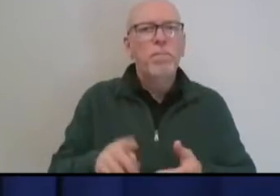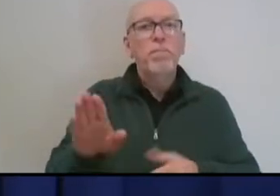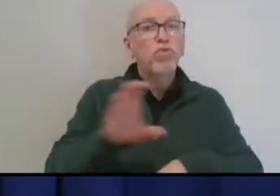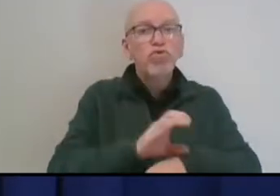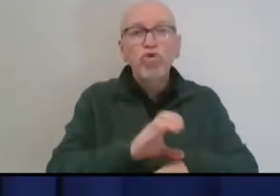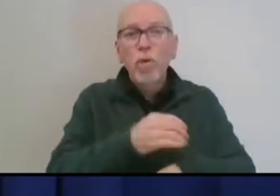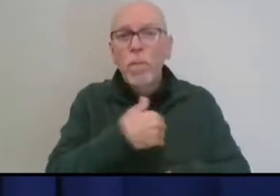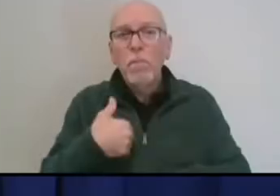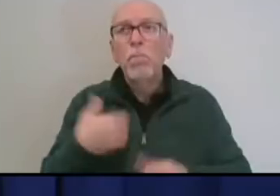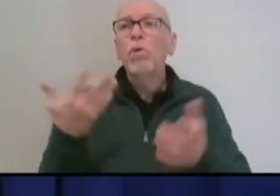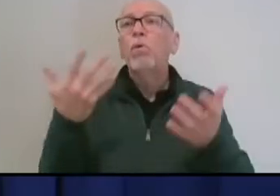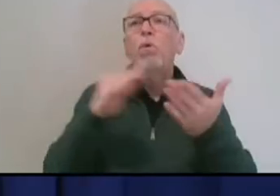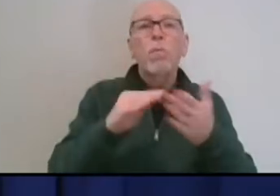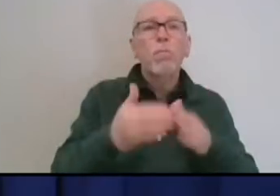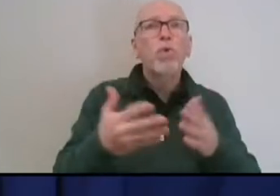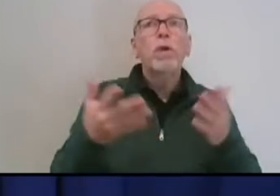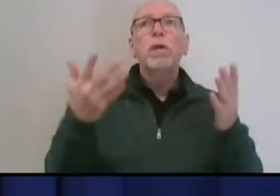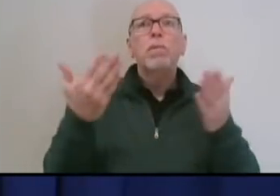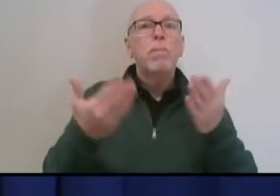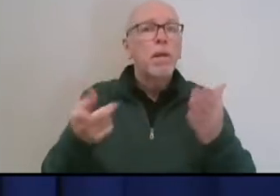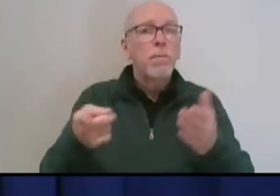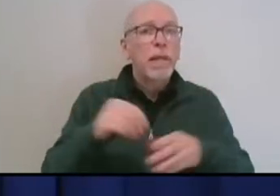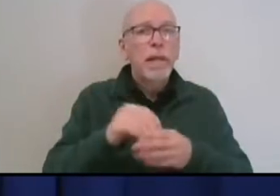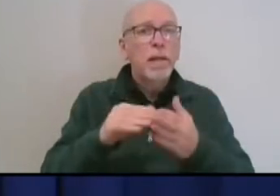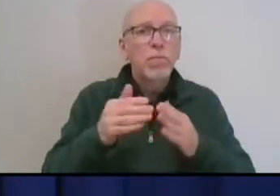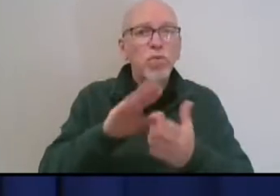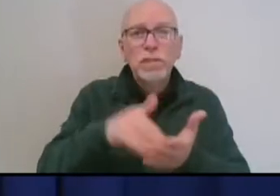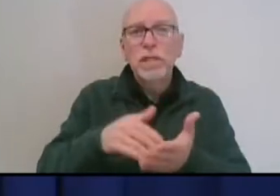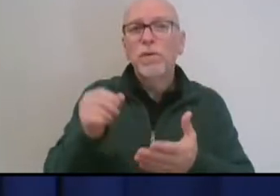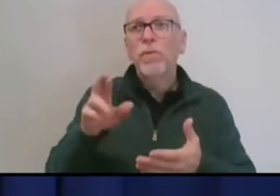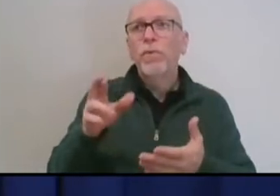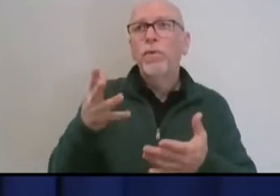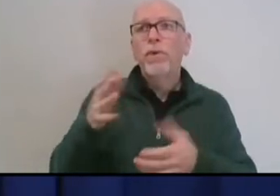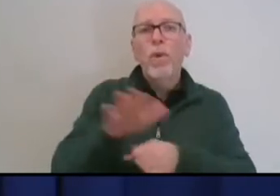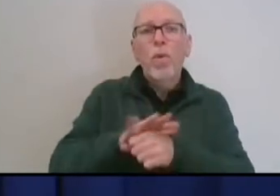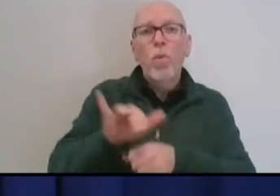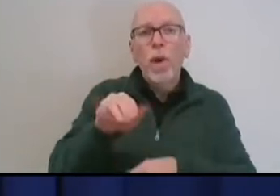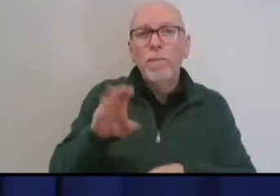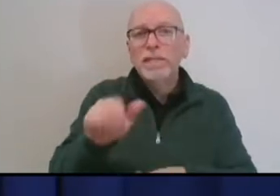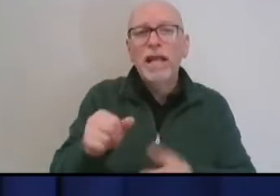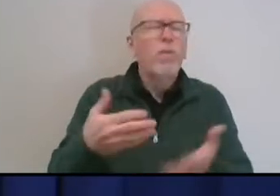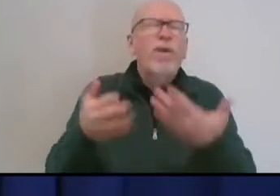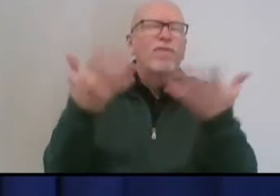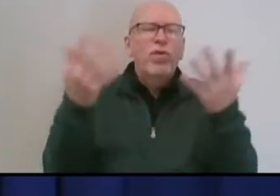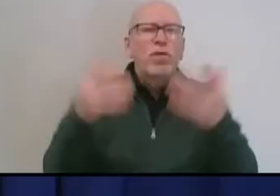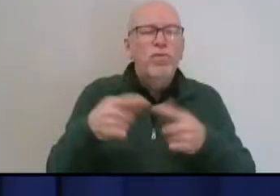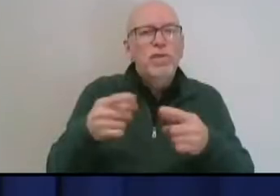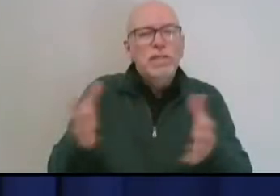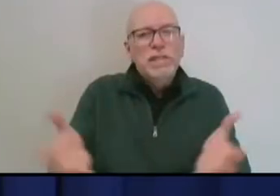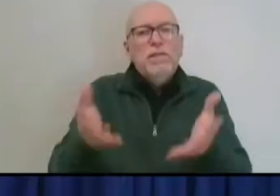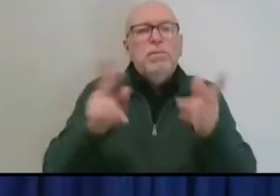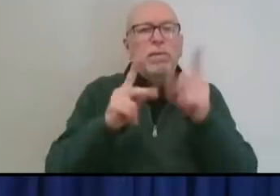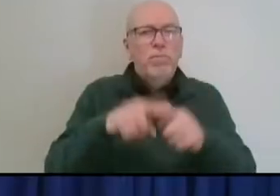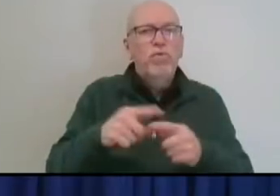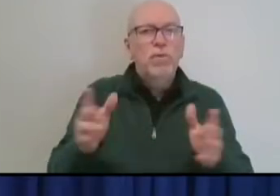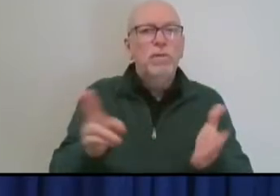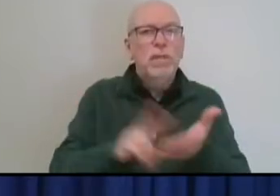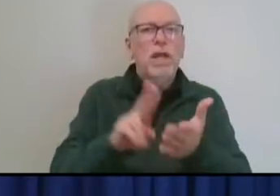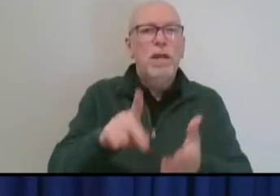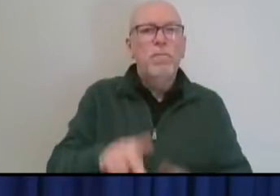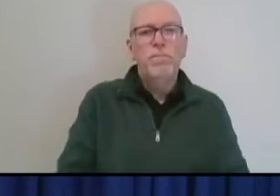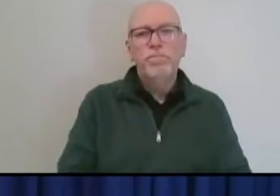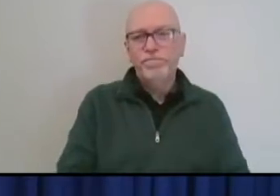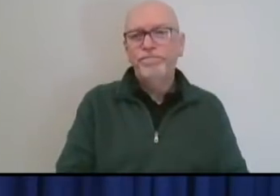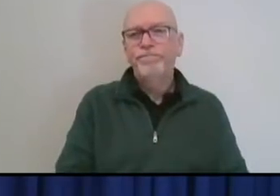members, if they may be in a community center or in a local YMCA to get people signed up. we're all in it